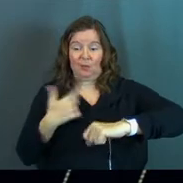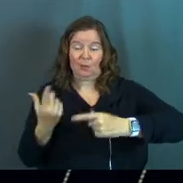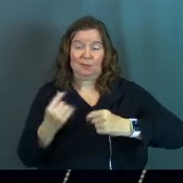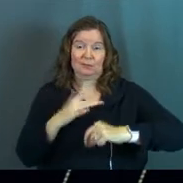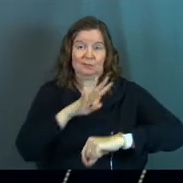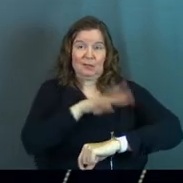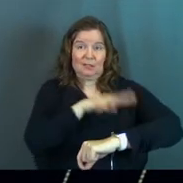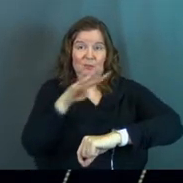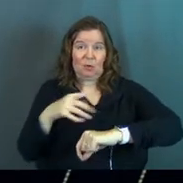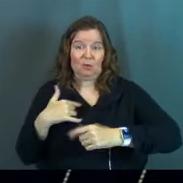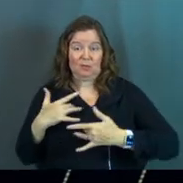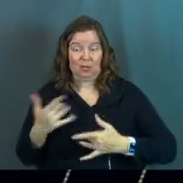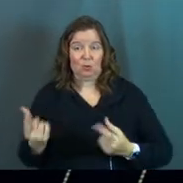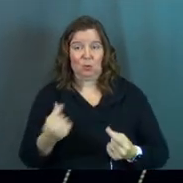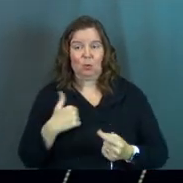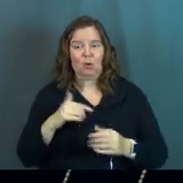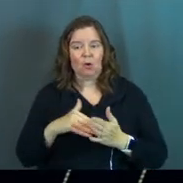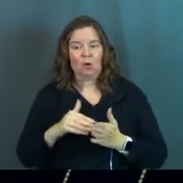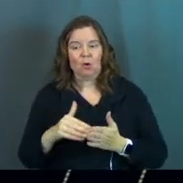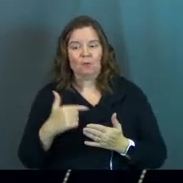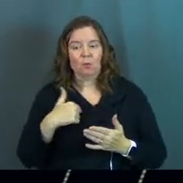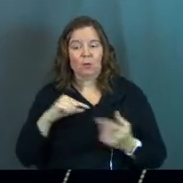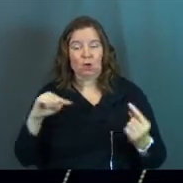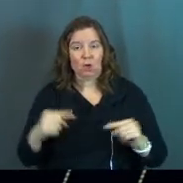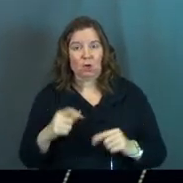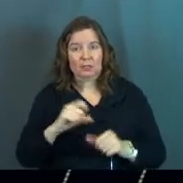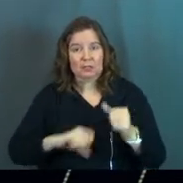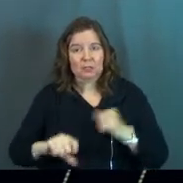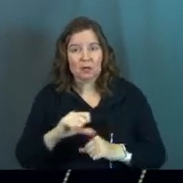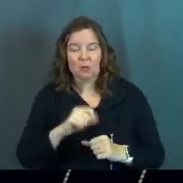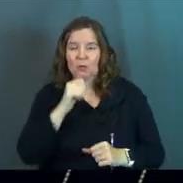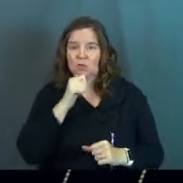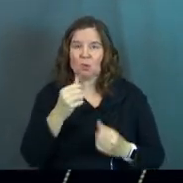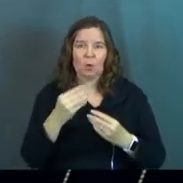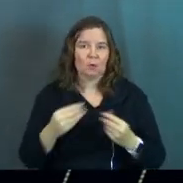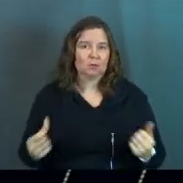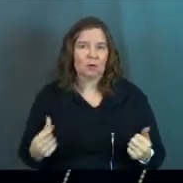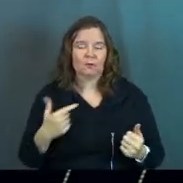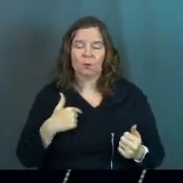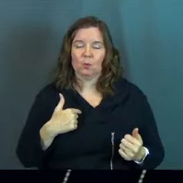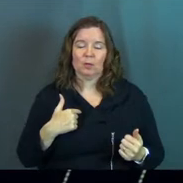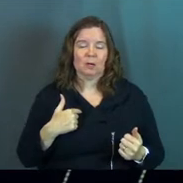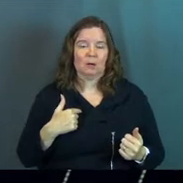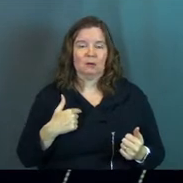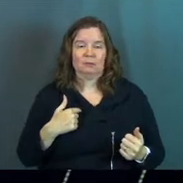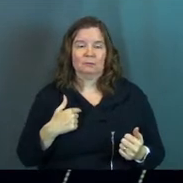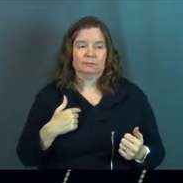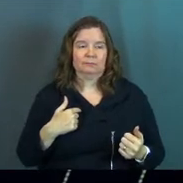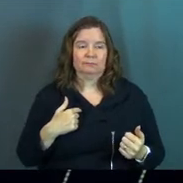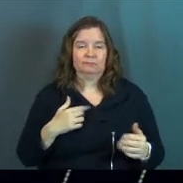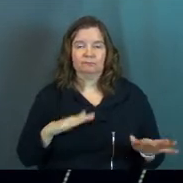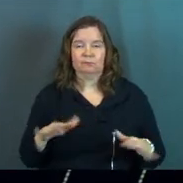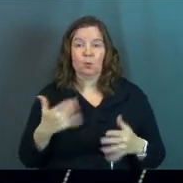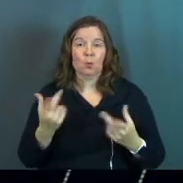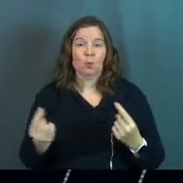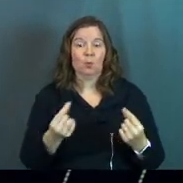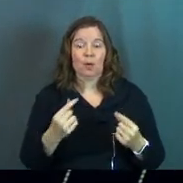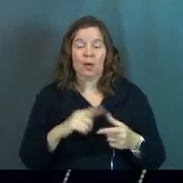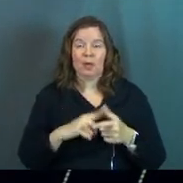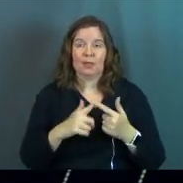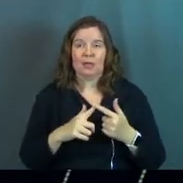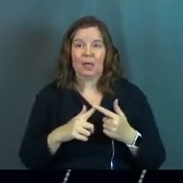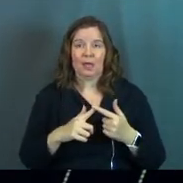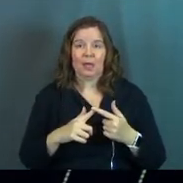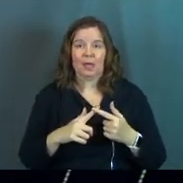we do. We often, we hurt each other. We don't resolve it. We're reckless with what we do. And we end